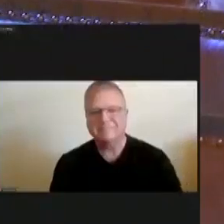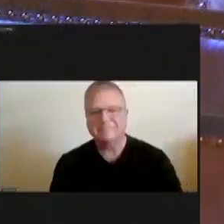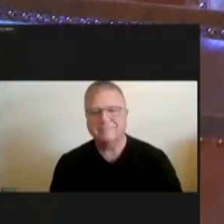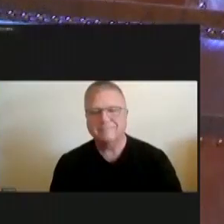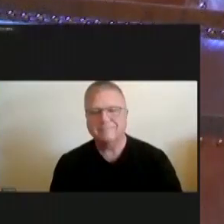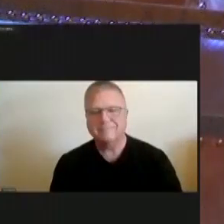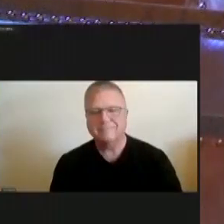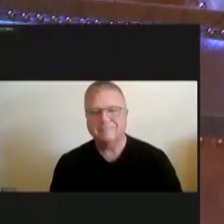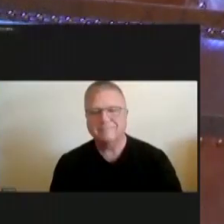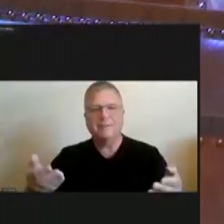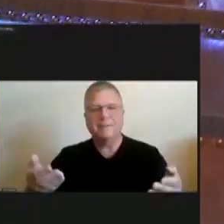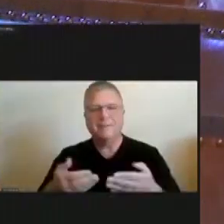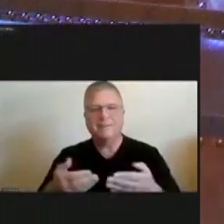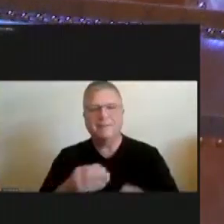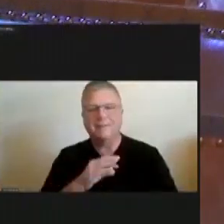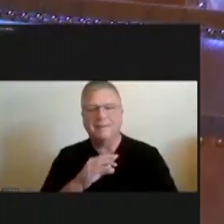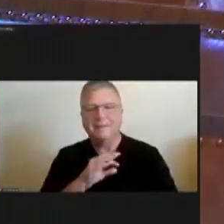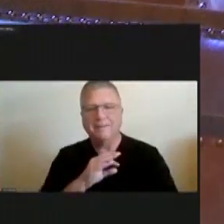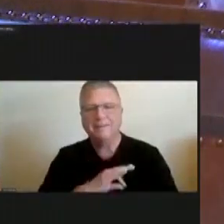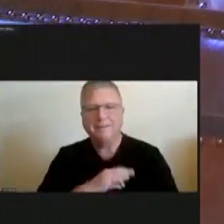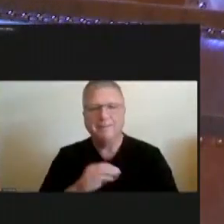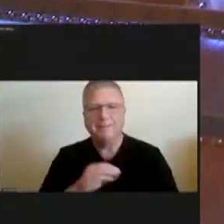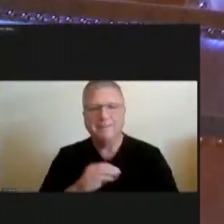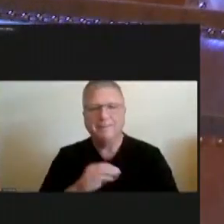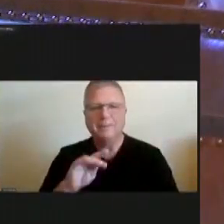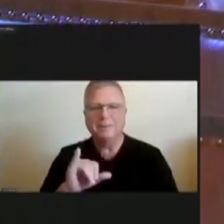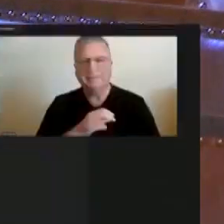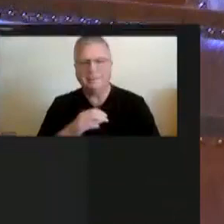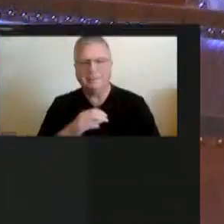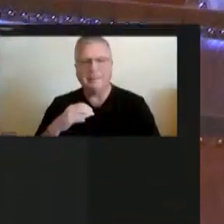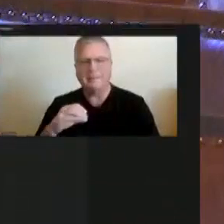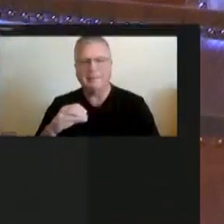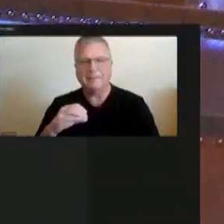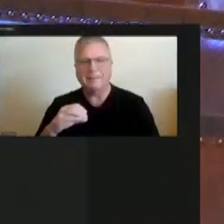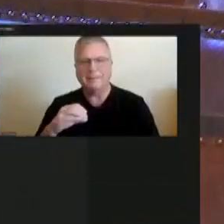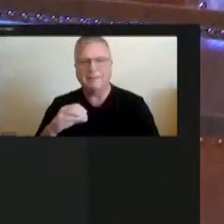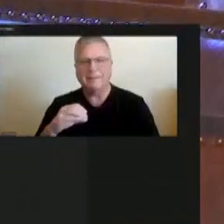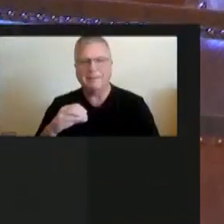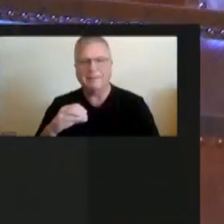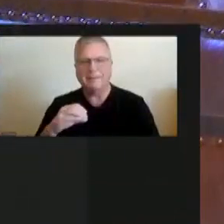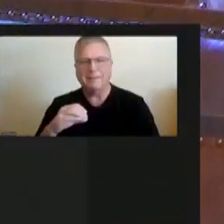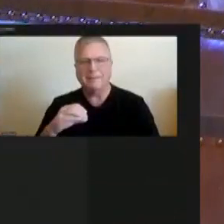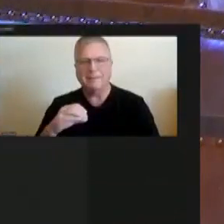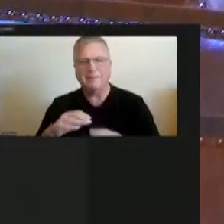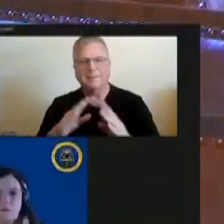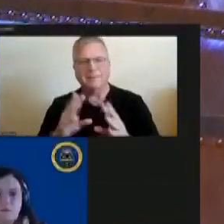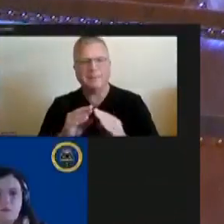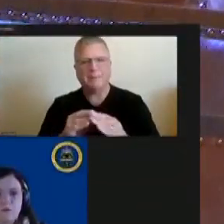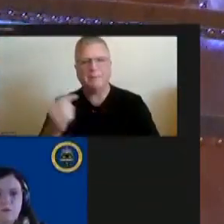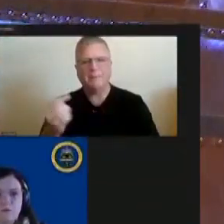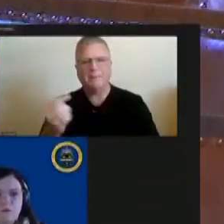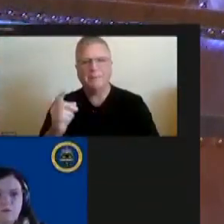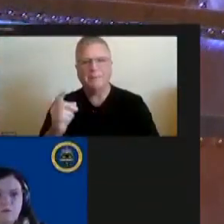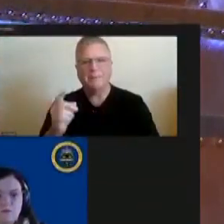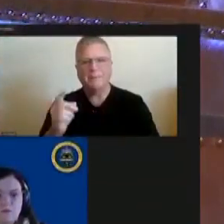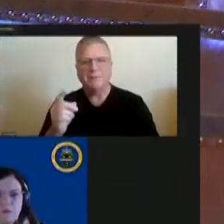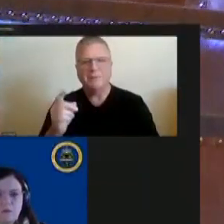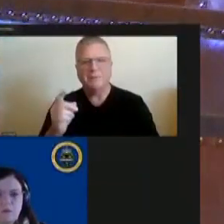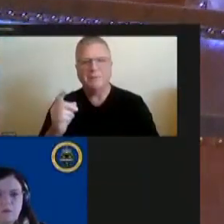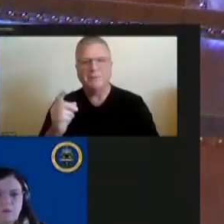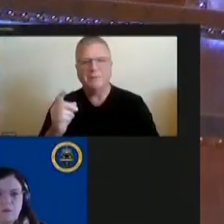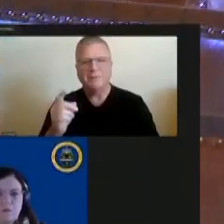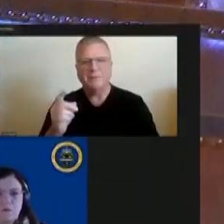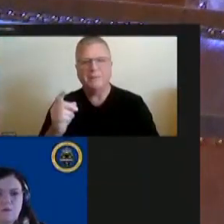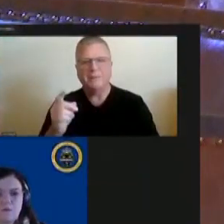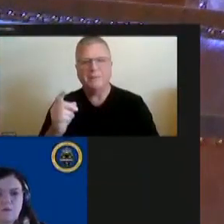Good afternoon and welcome to Pittsburgh City Council's public hearing for Tuesday, December 4th, 2021, relative to bills